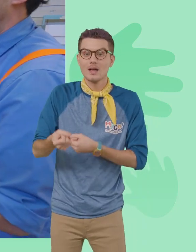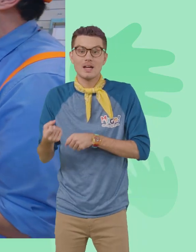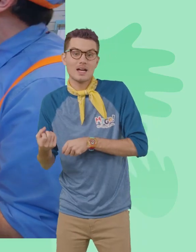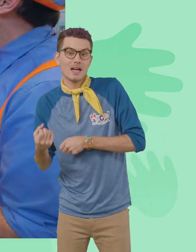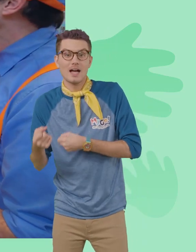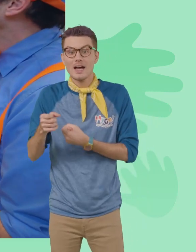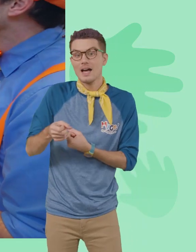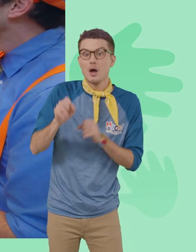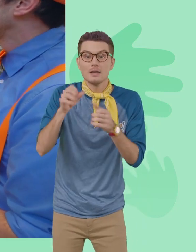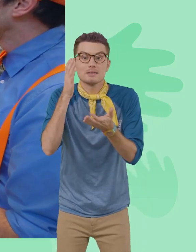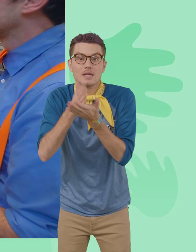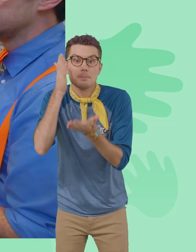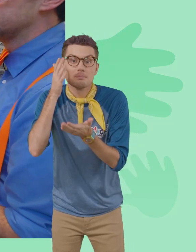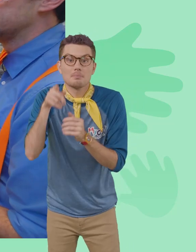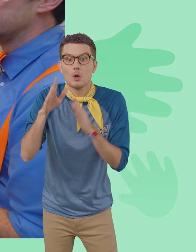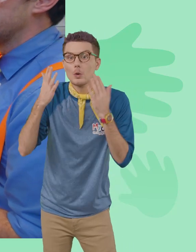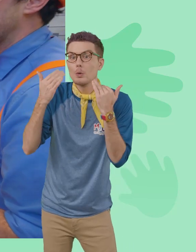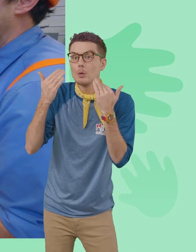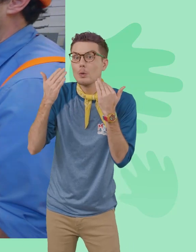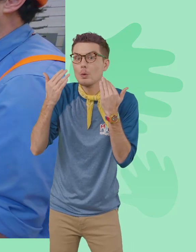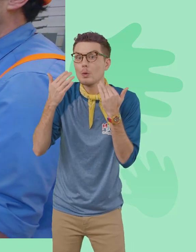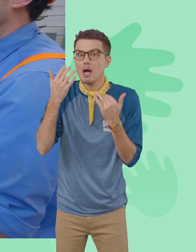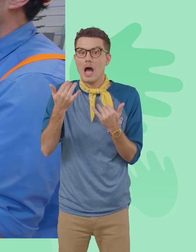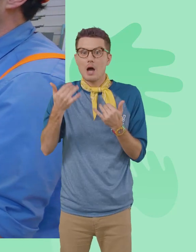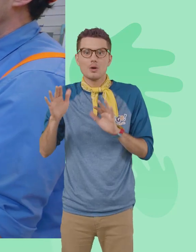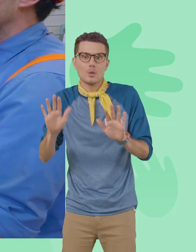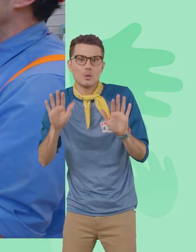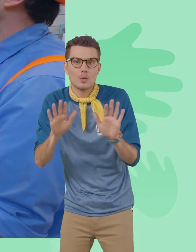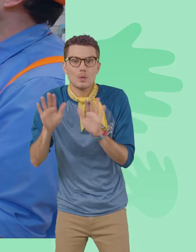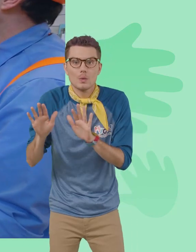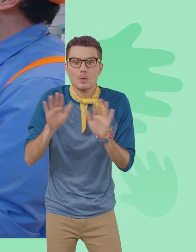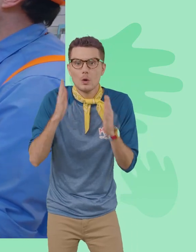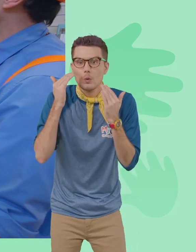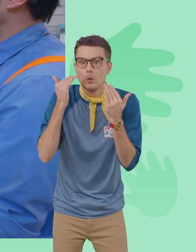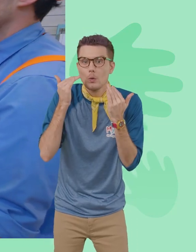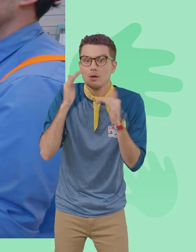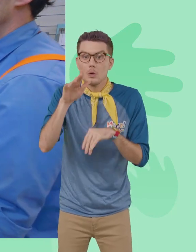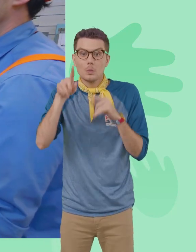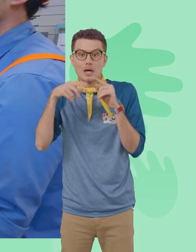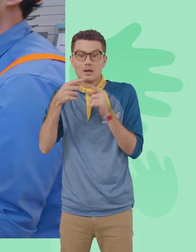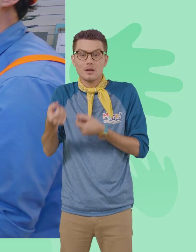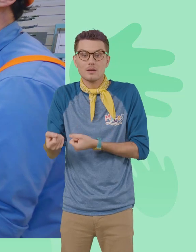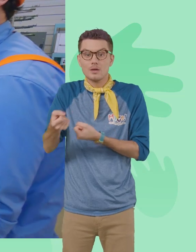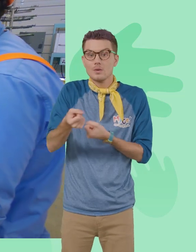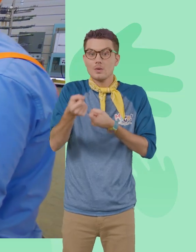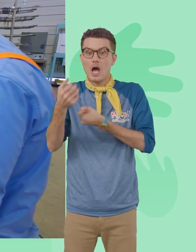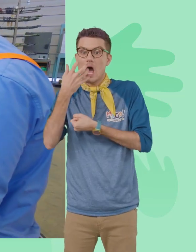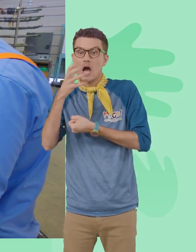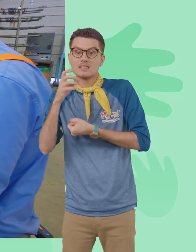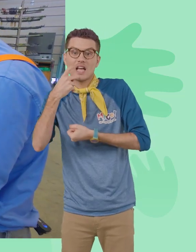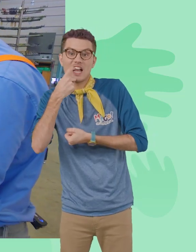right? Yeah. Let it cool down so that when you cover it with more hot glass that it doesn't move too cold and drip off into the tank above.